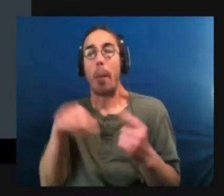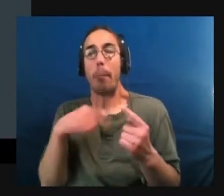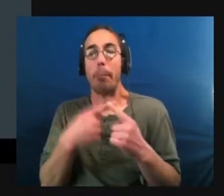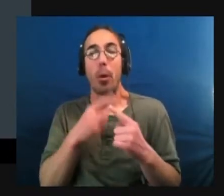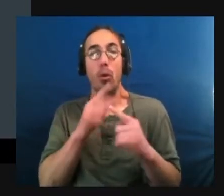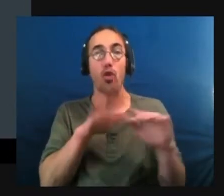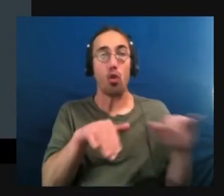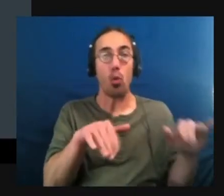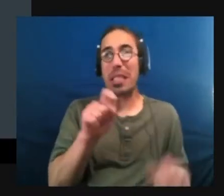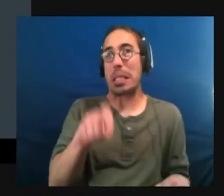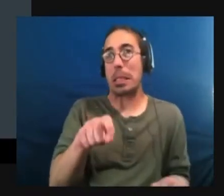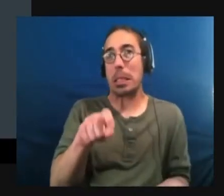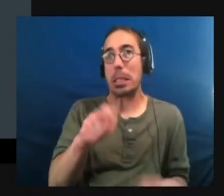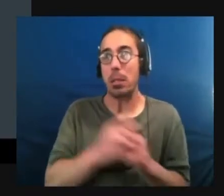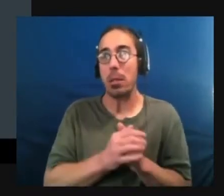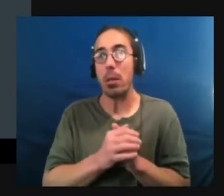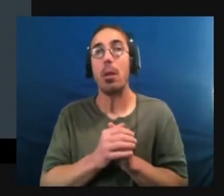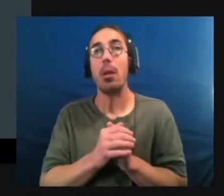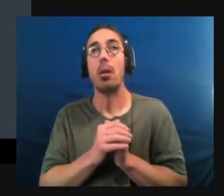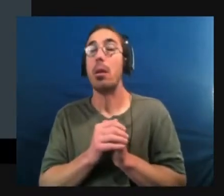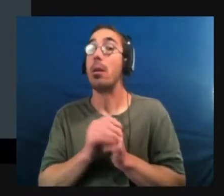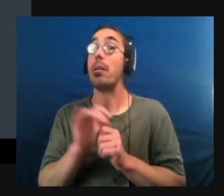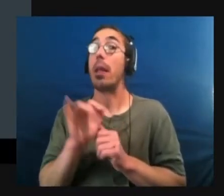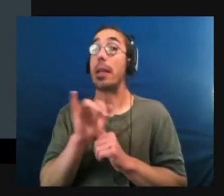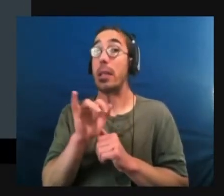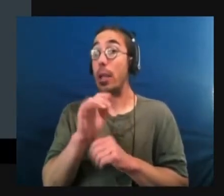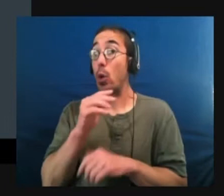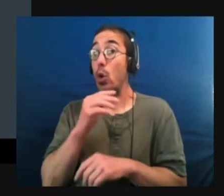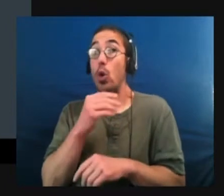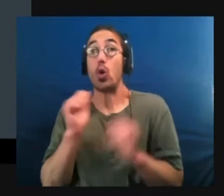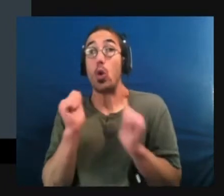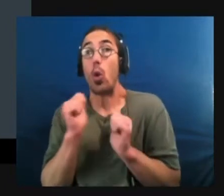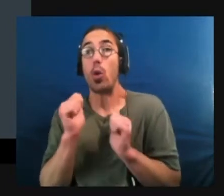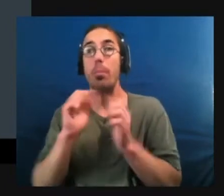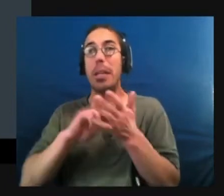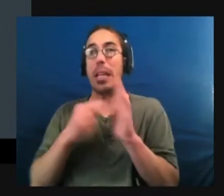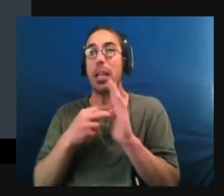that it was as if they were a refrigerator, an